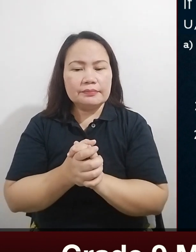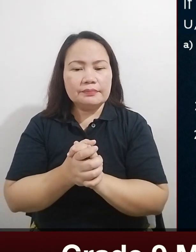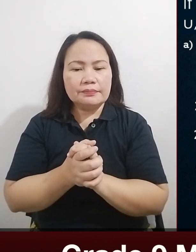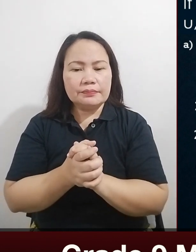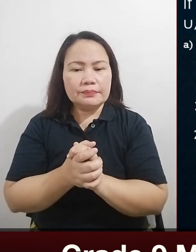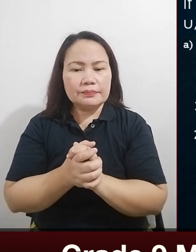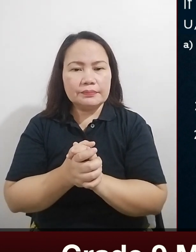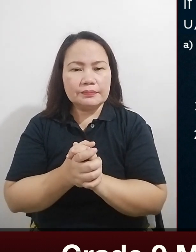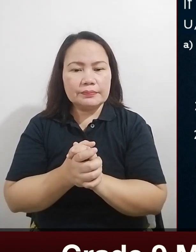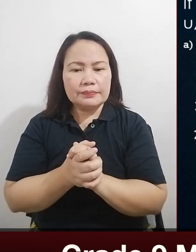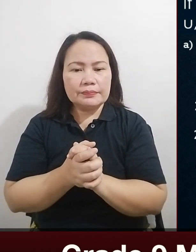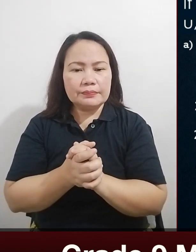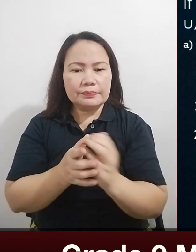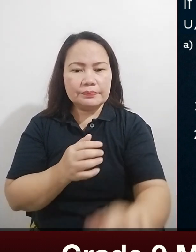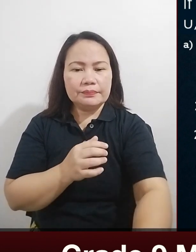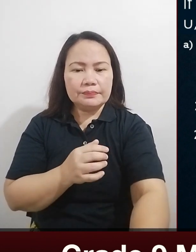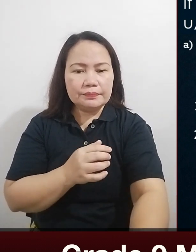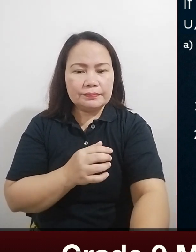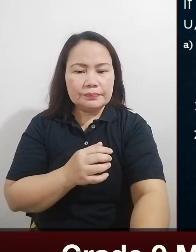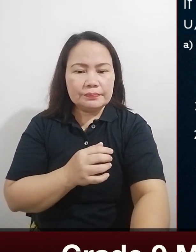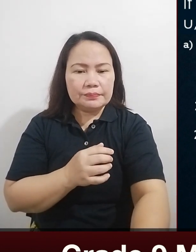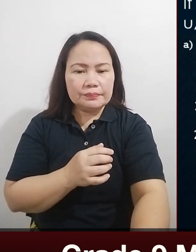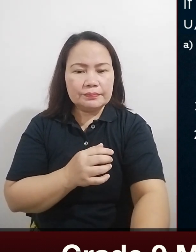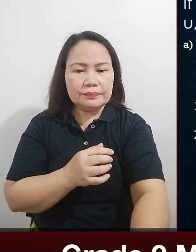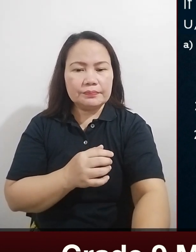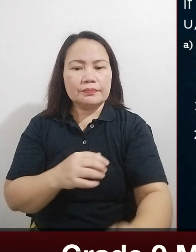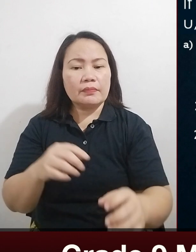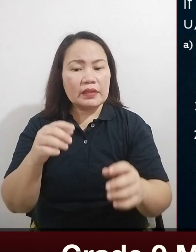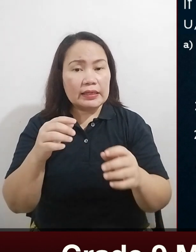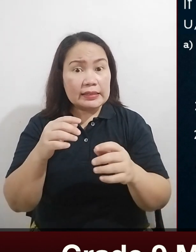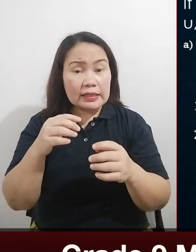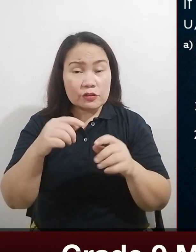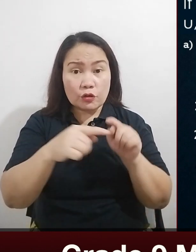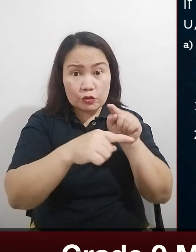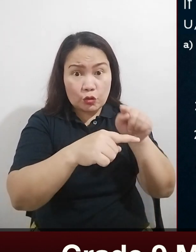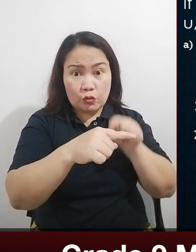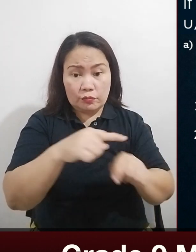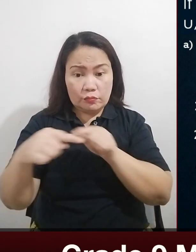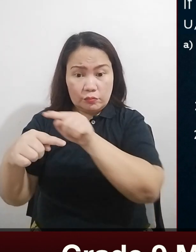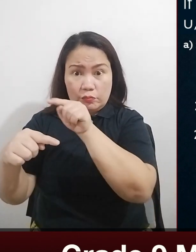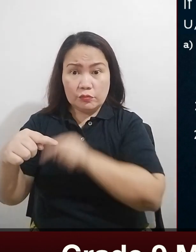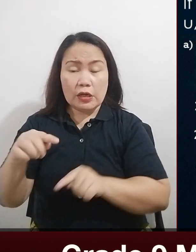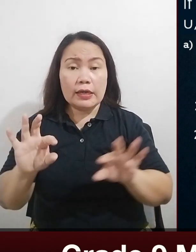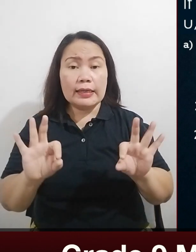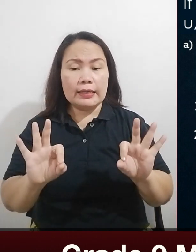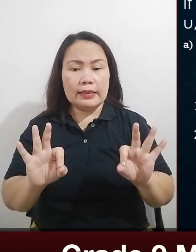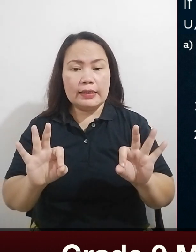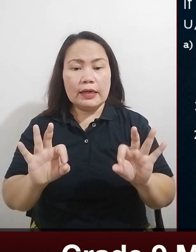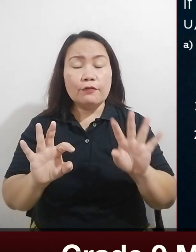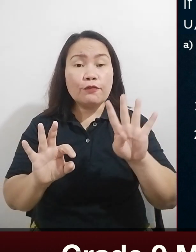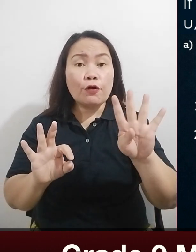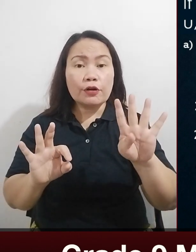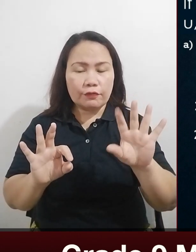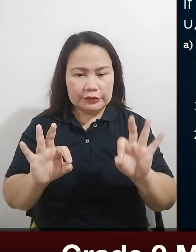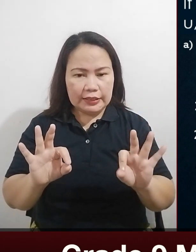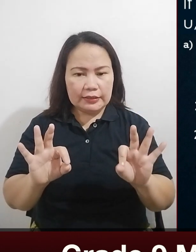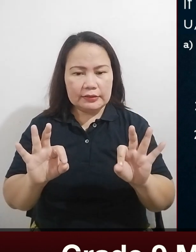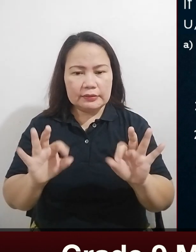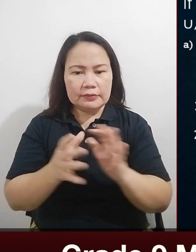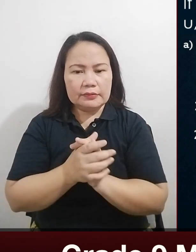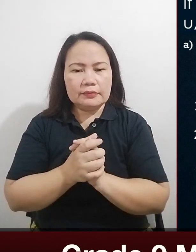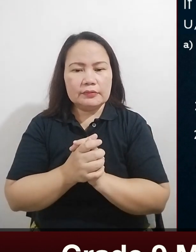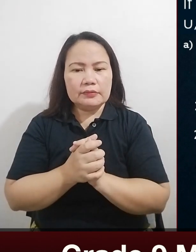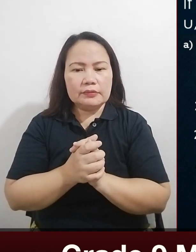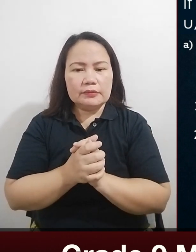9s. So, para ma-solve natin yung s natin, so i-divide natin both equation by 4